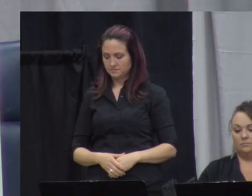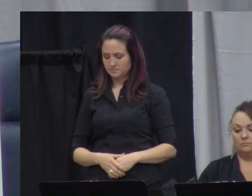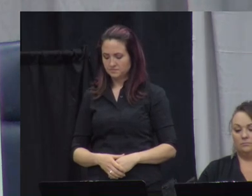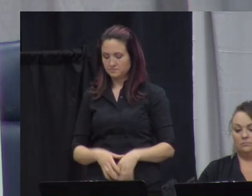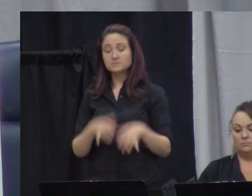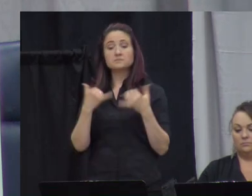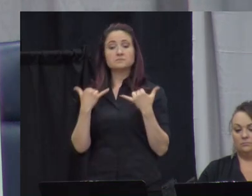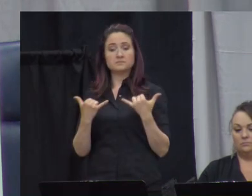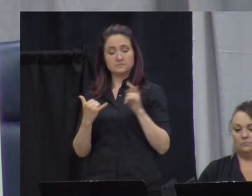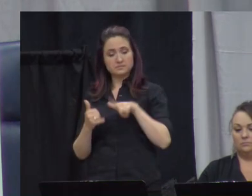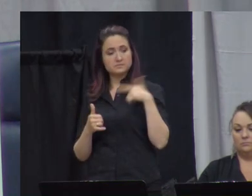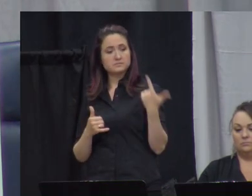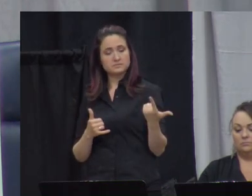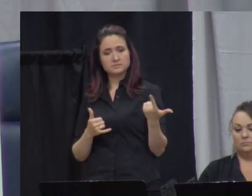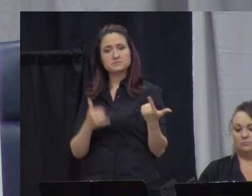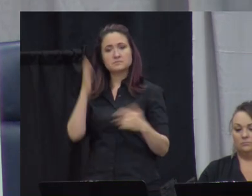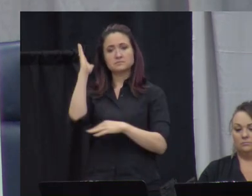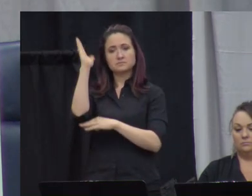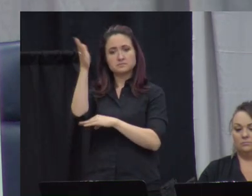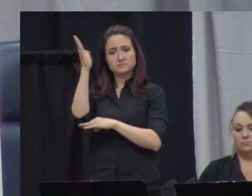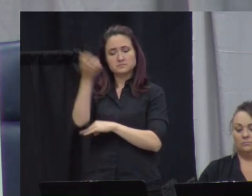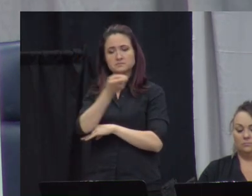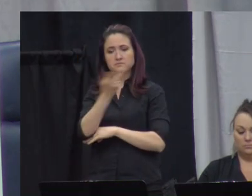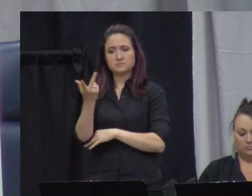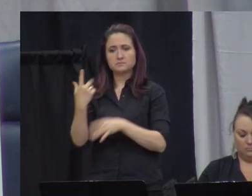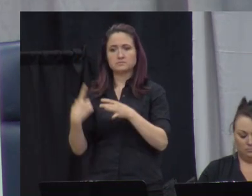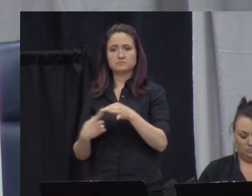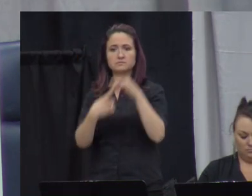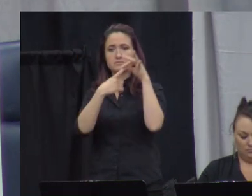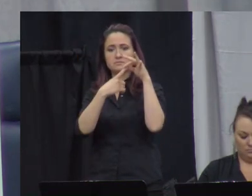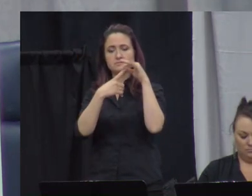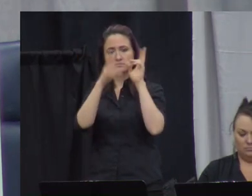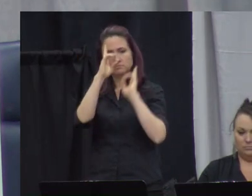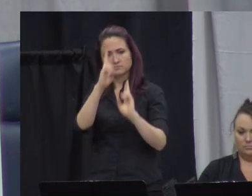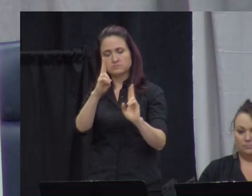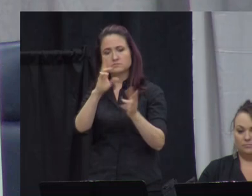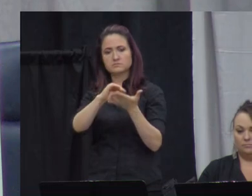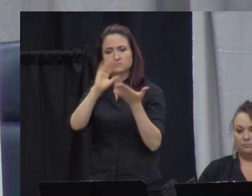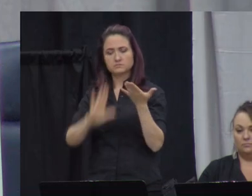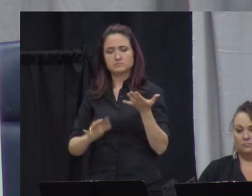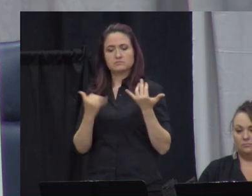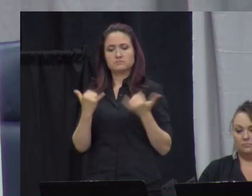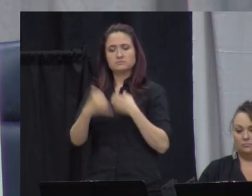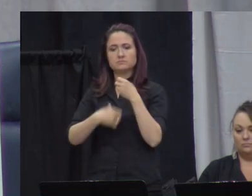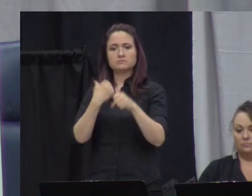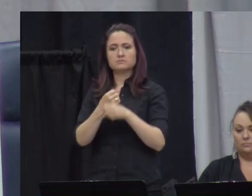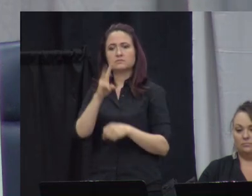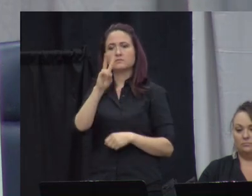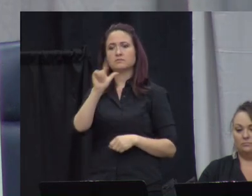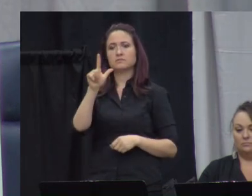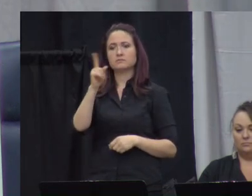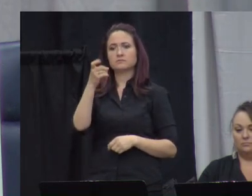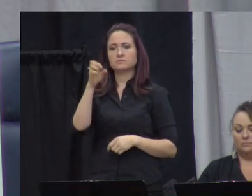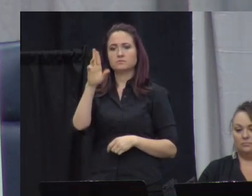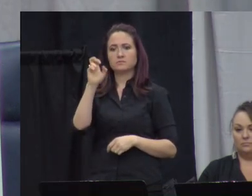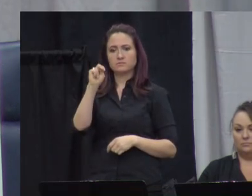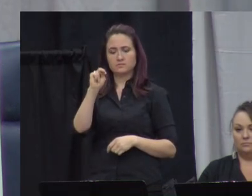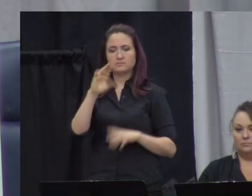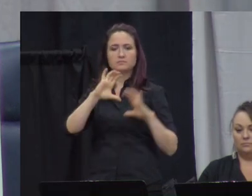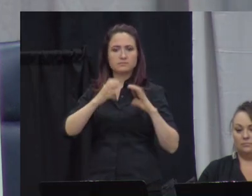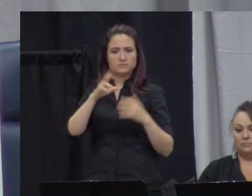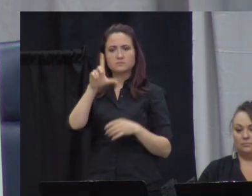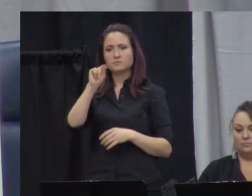We will now have speeches from a few of our honored students. This year's valedictorian for the class of 2023